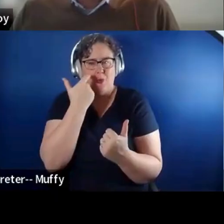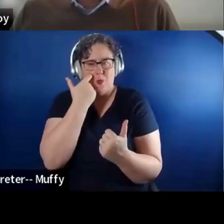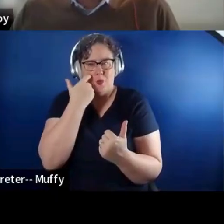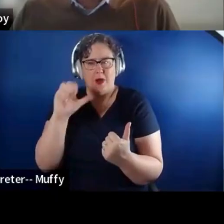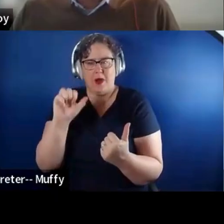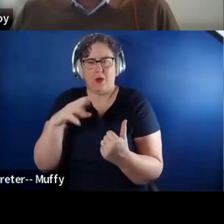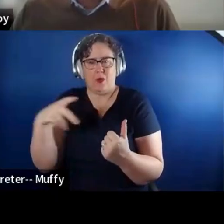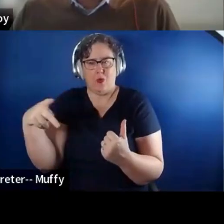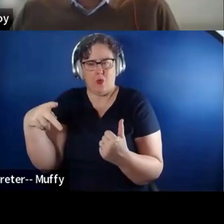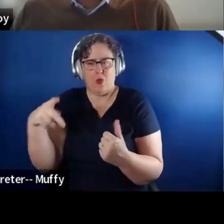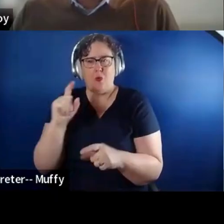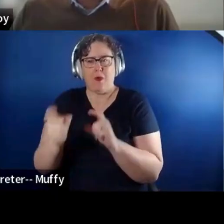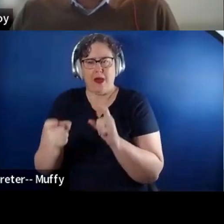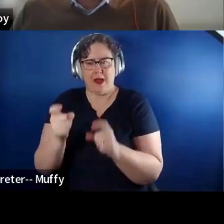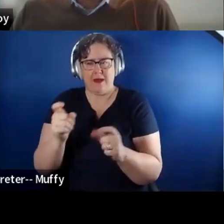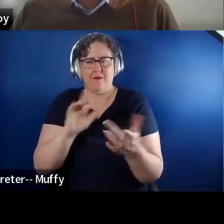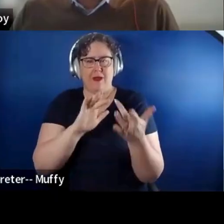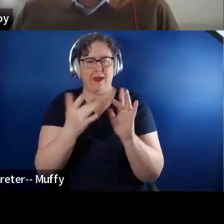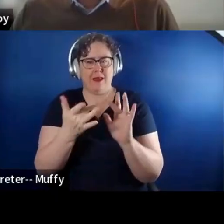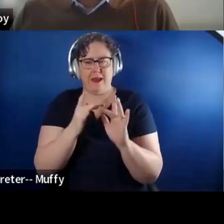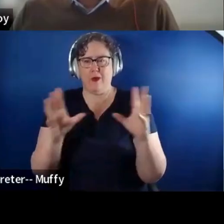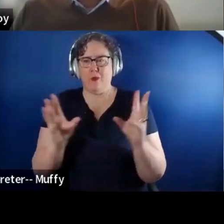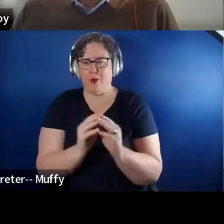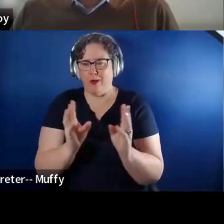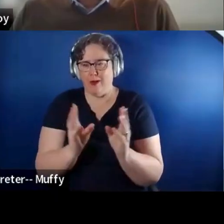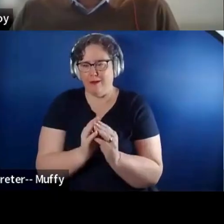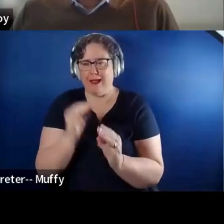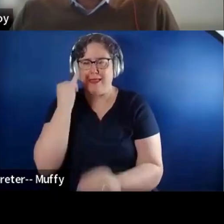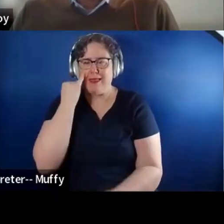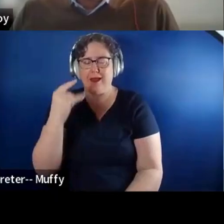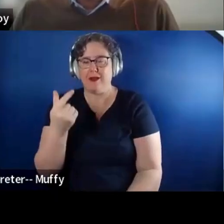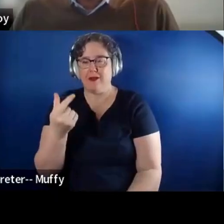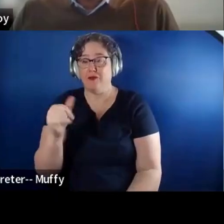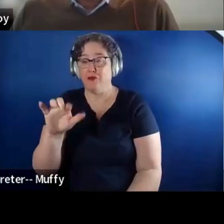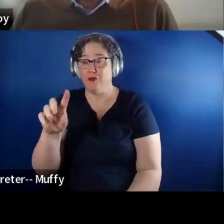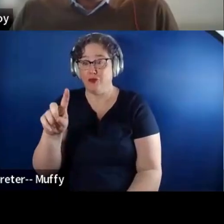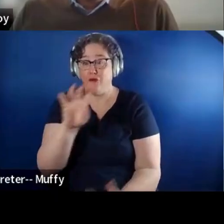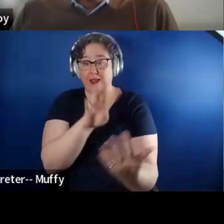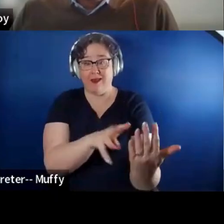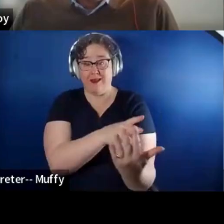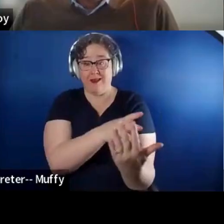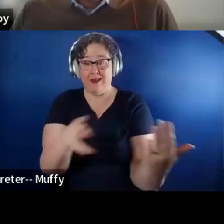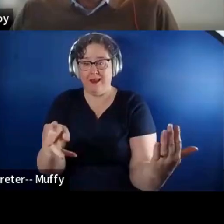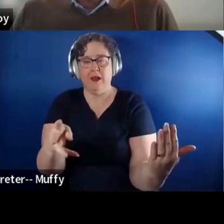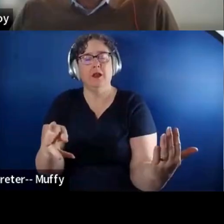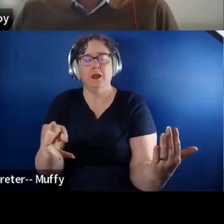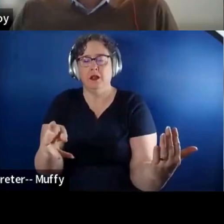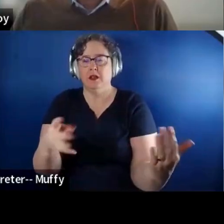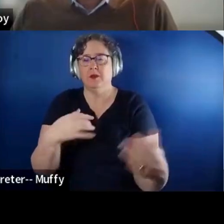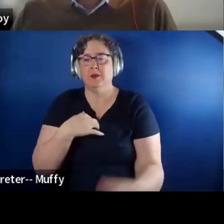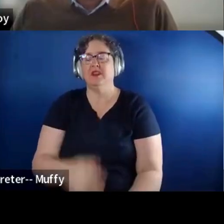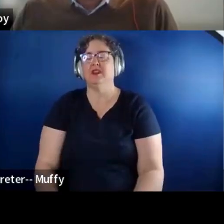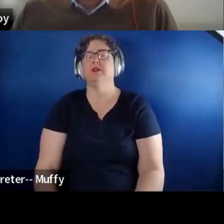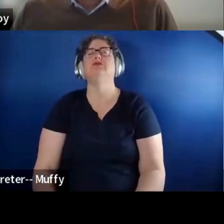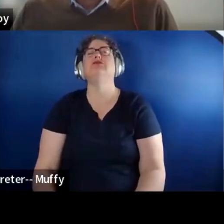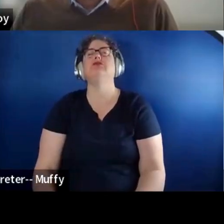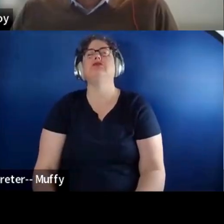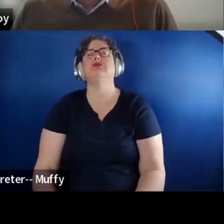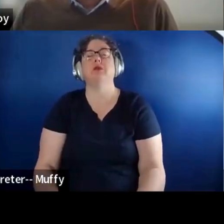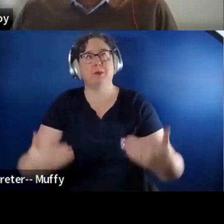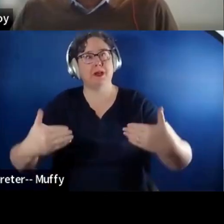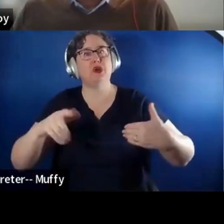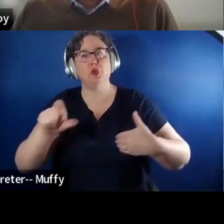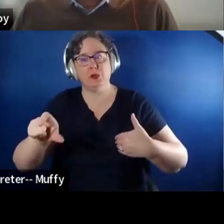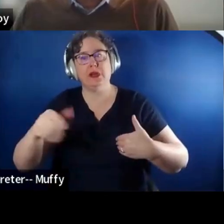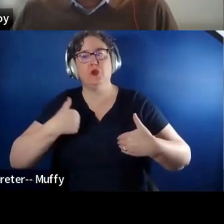Network conference, everyone groaned when the idea of grids were brought up, but you need to have your own grid, whether you give it to someone or not. You need to know